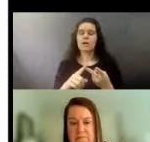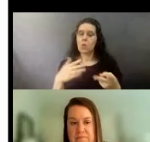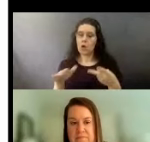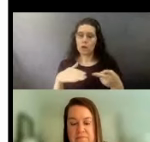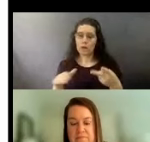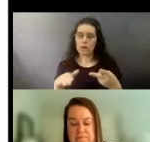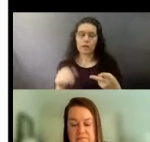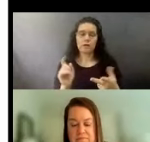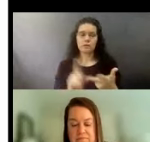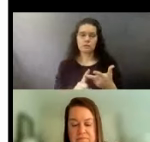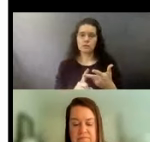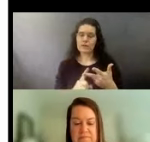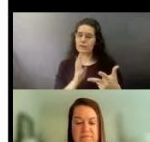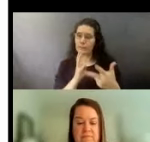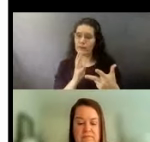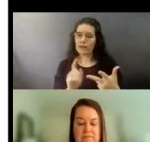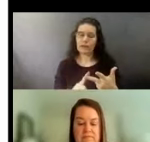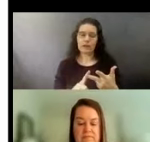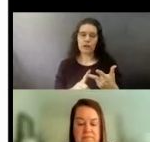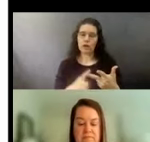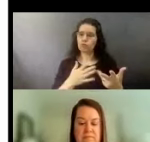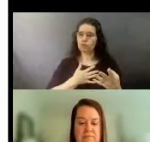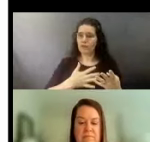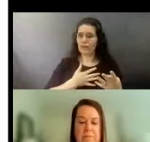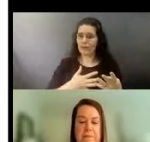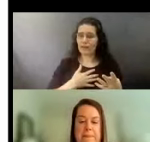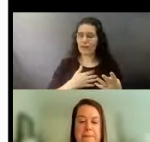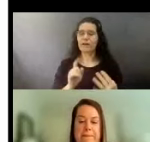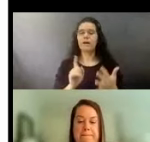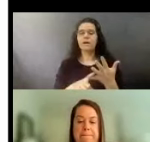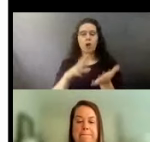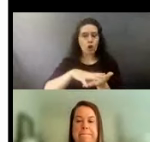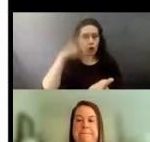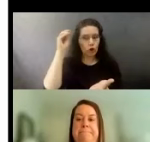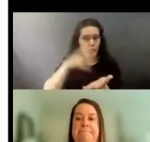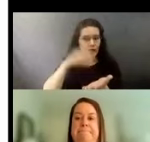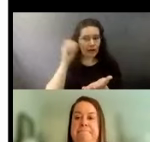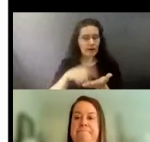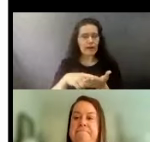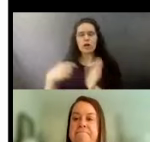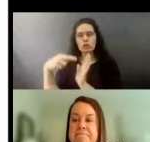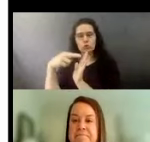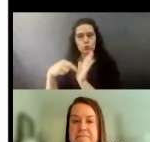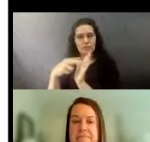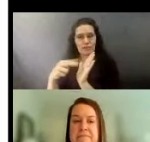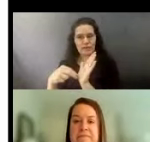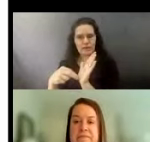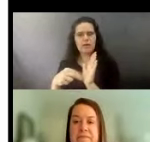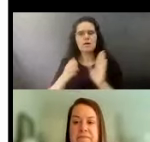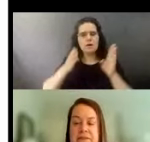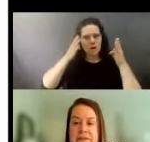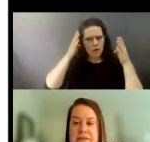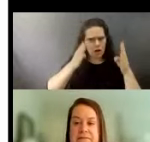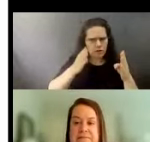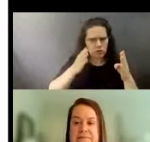speaking, breathing, learning, reading, concentrating,